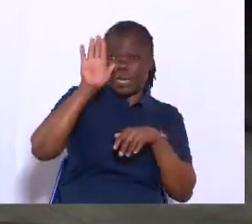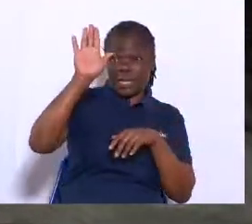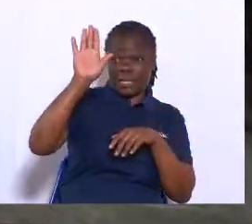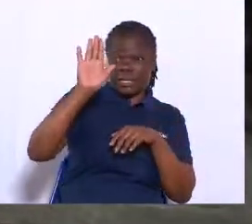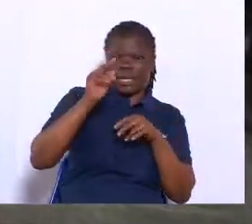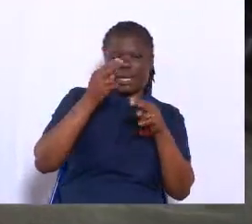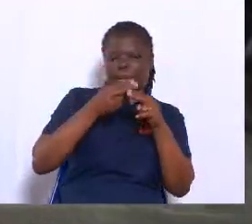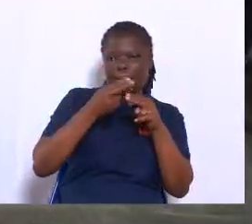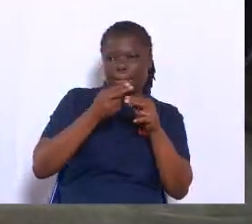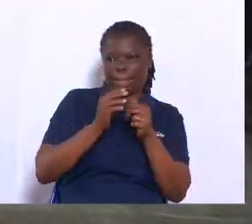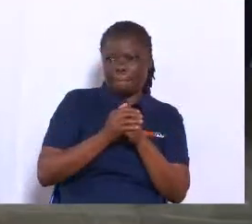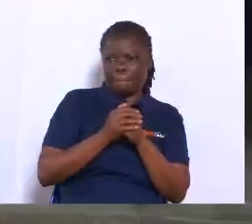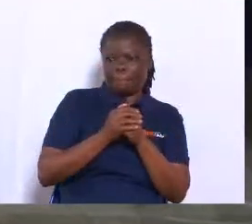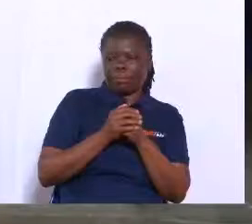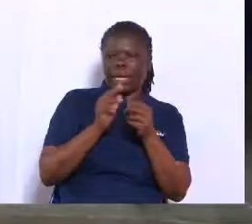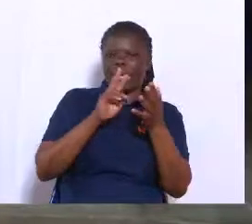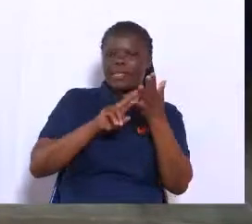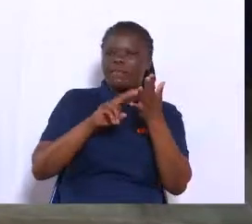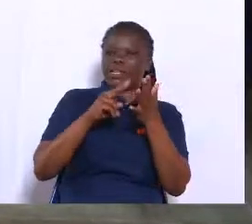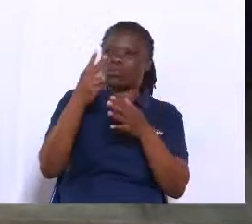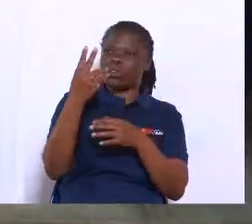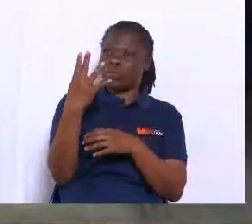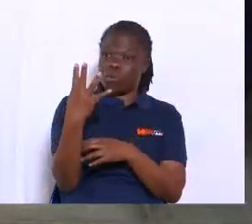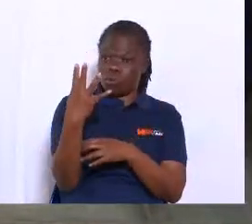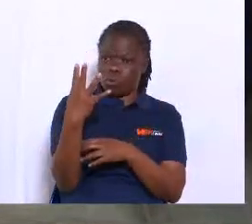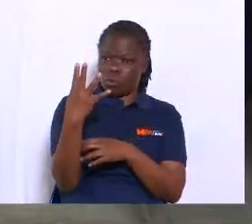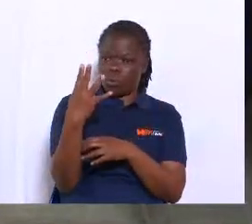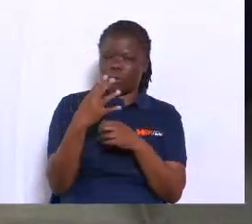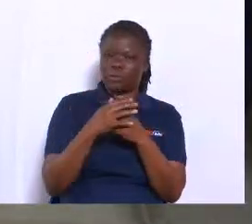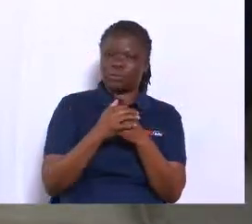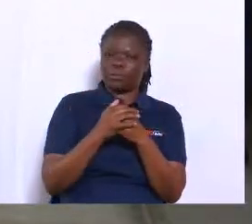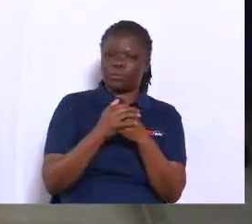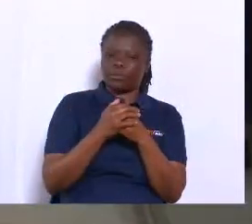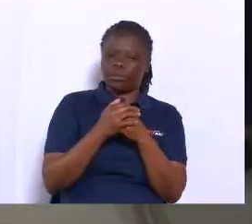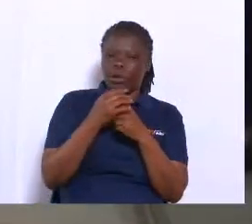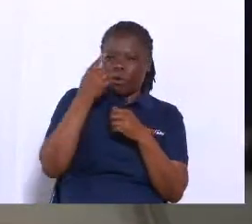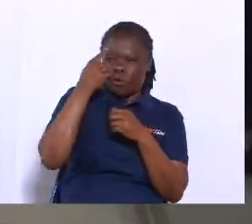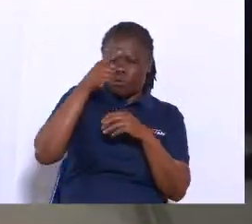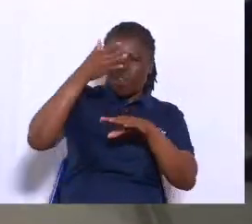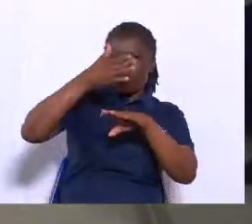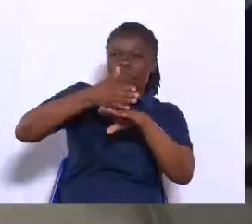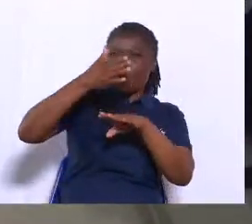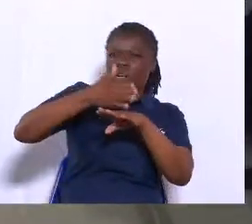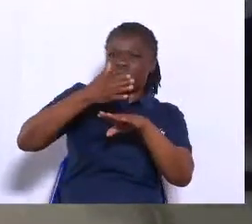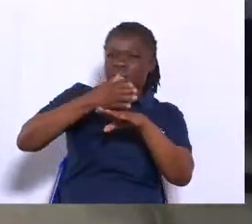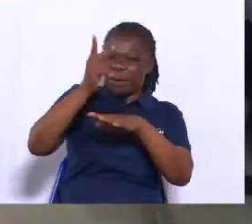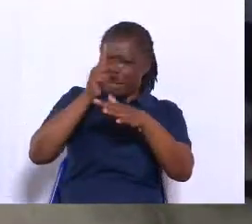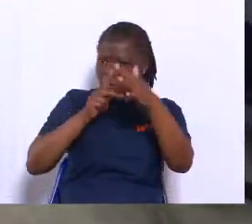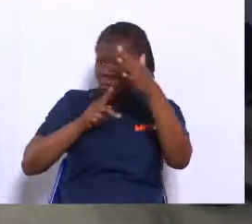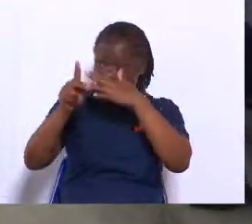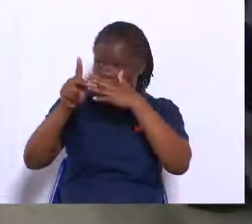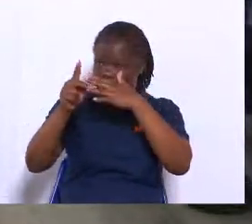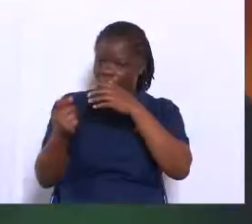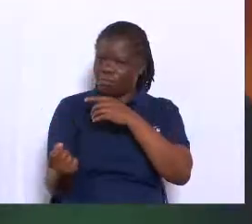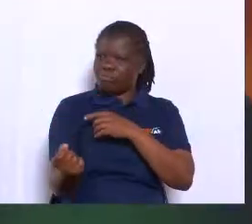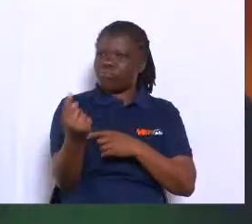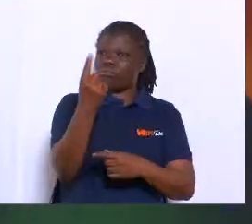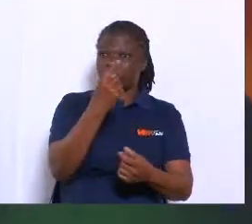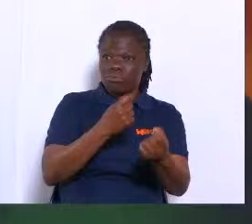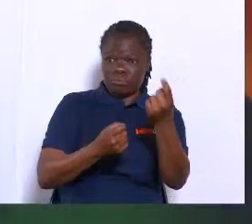then says in verse 24, "For false Christs and false prophets shall